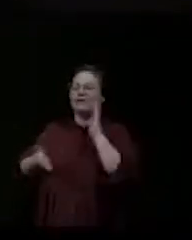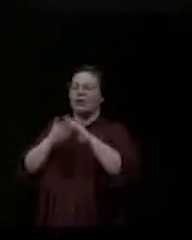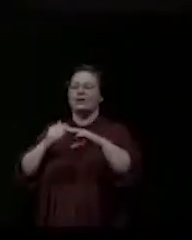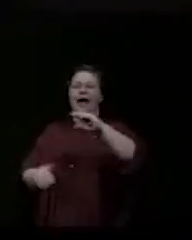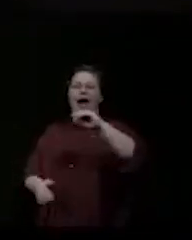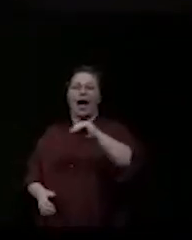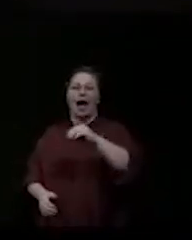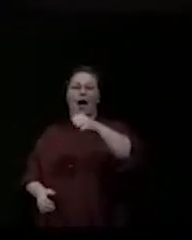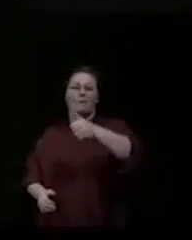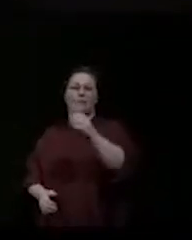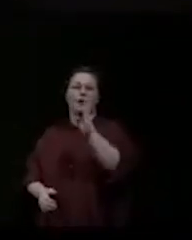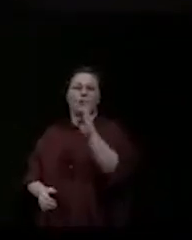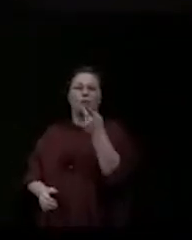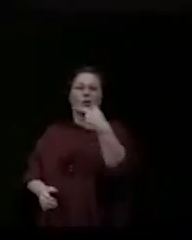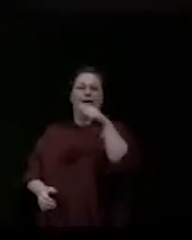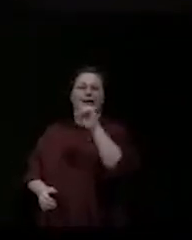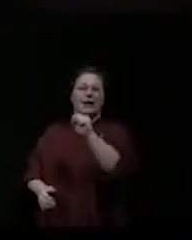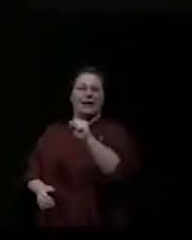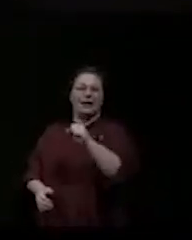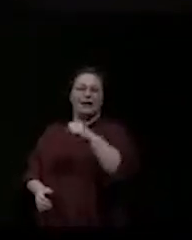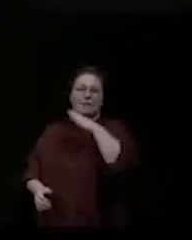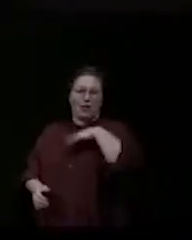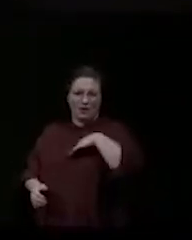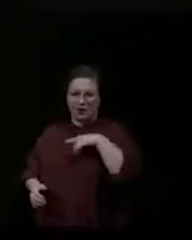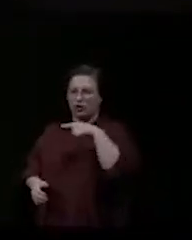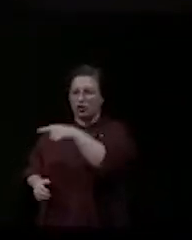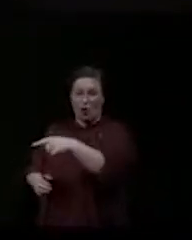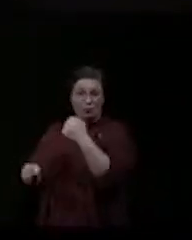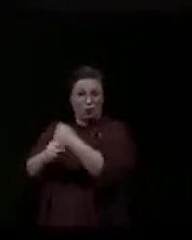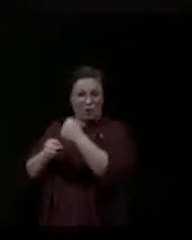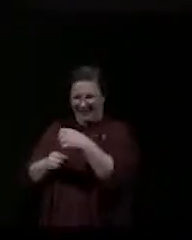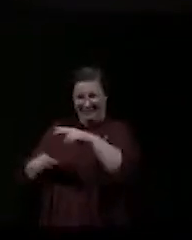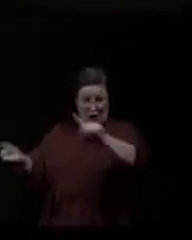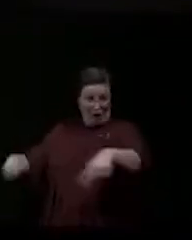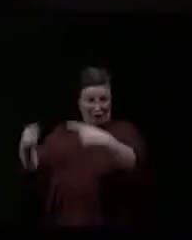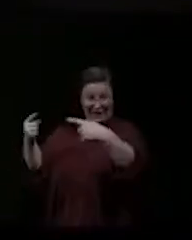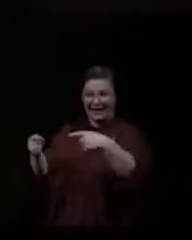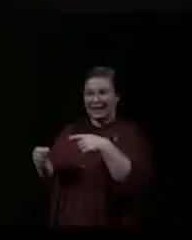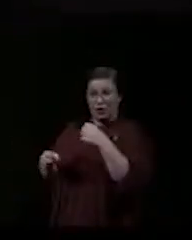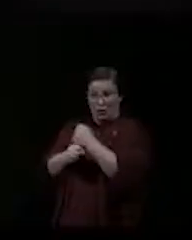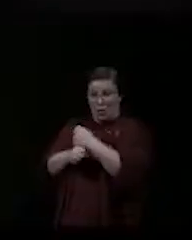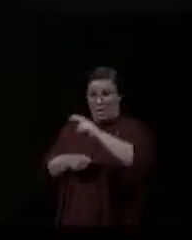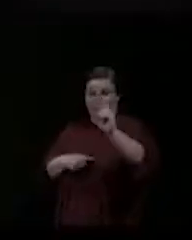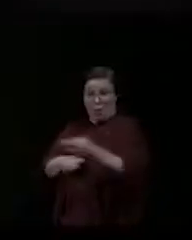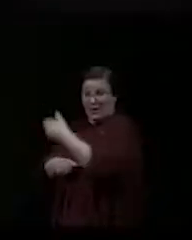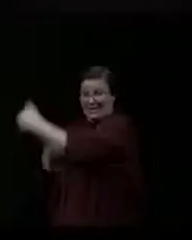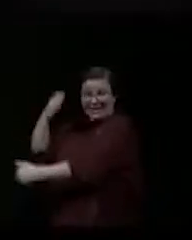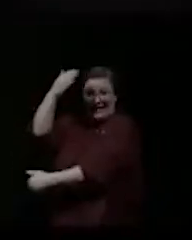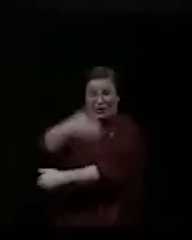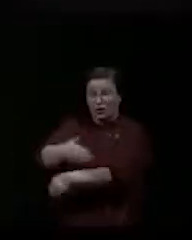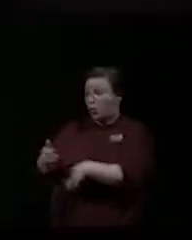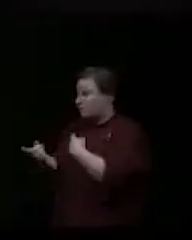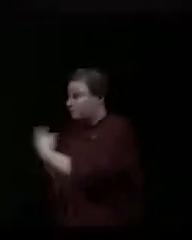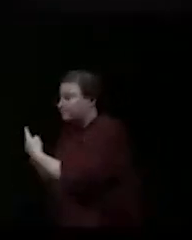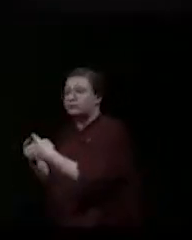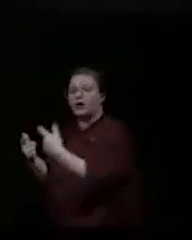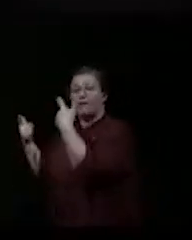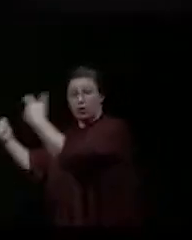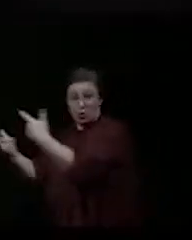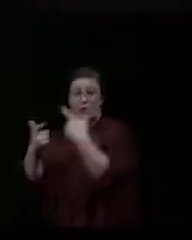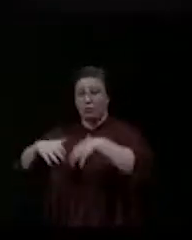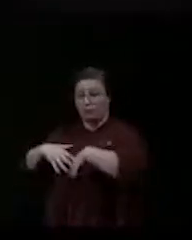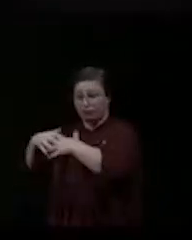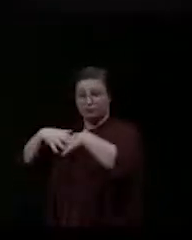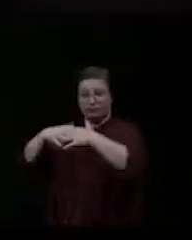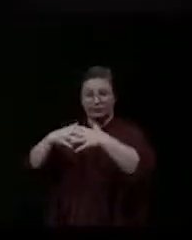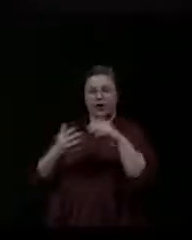of the conflict and earned the trust of both sides in an effort to discover where their loved ones were,